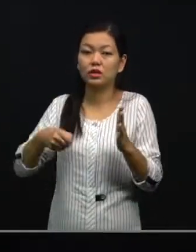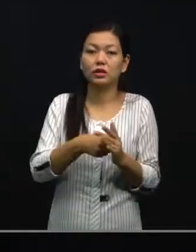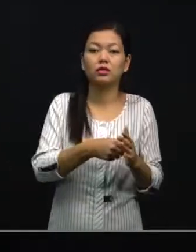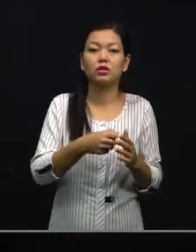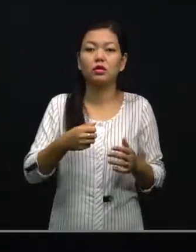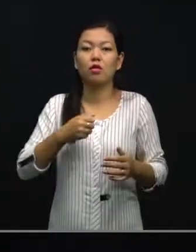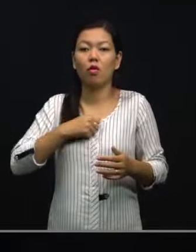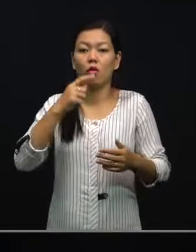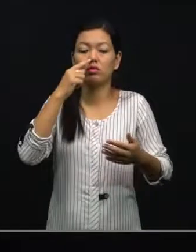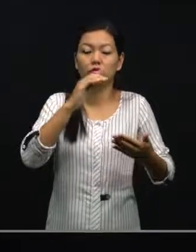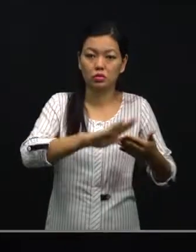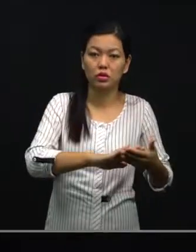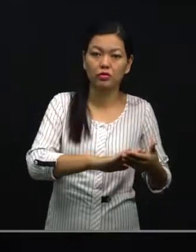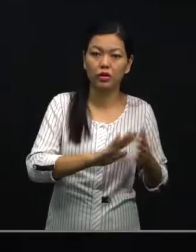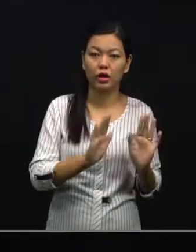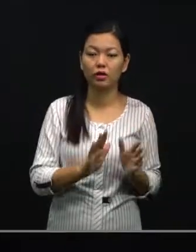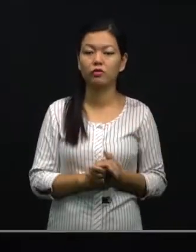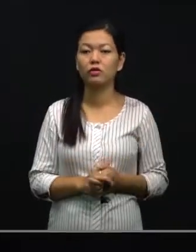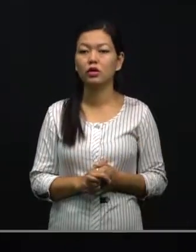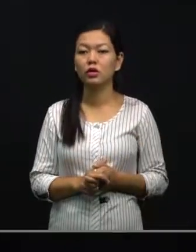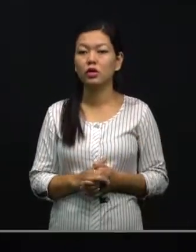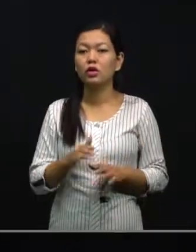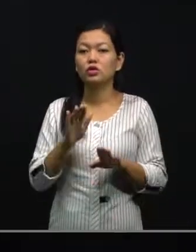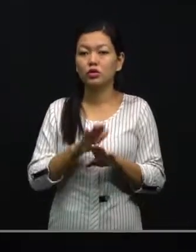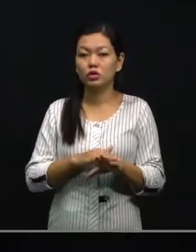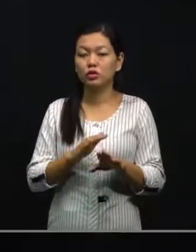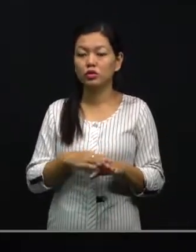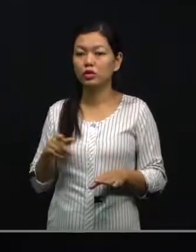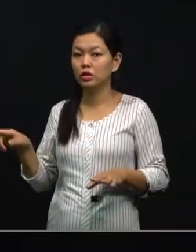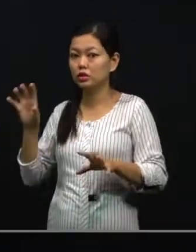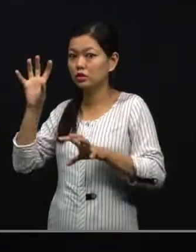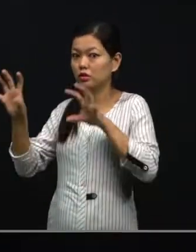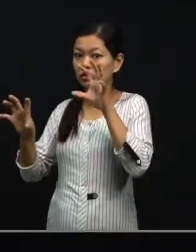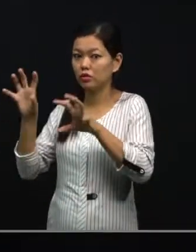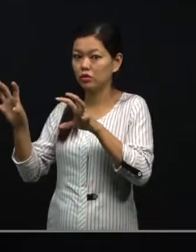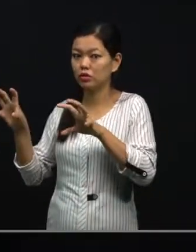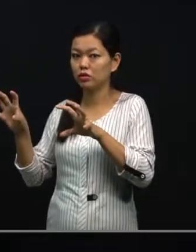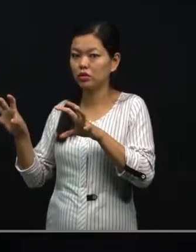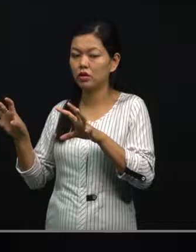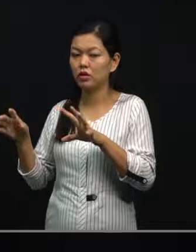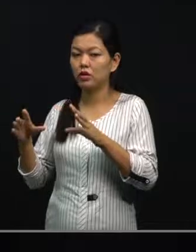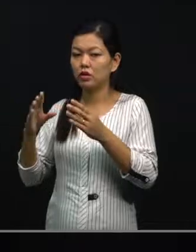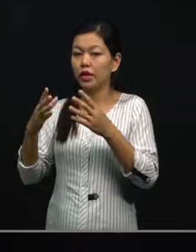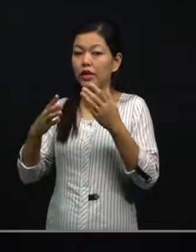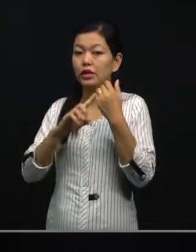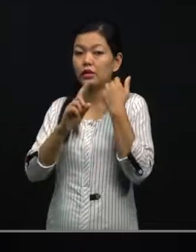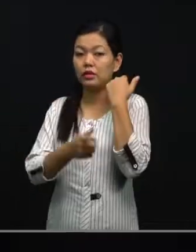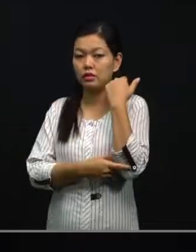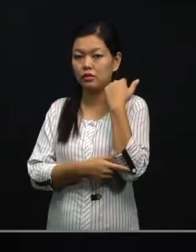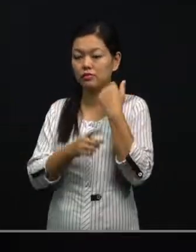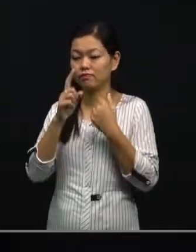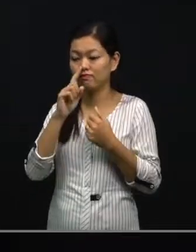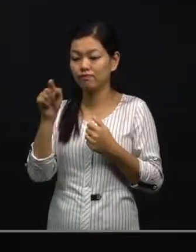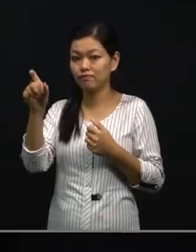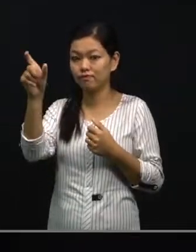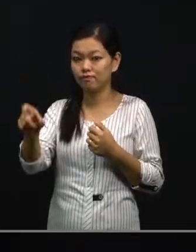later on, he found redemption through that prophecy that was being fulfilled by Virginia. And in